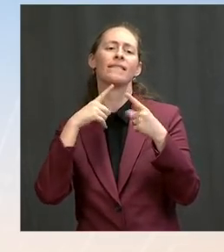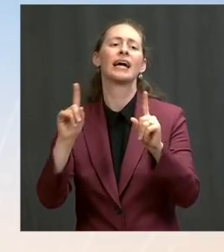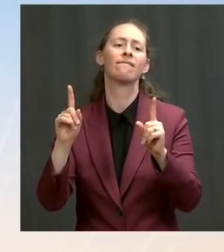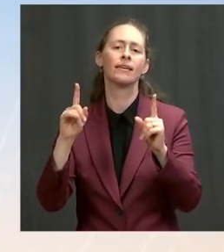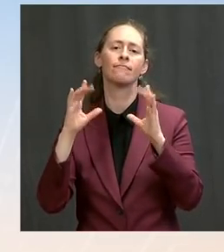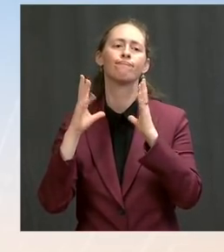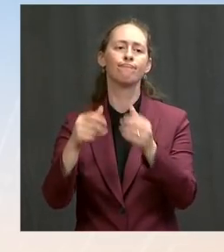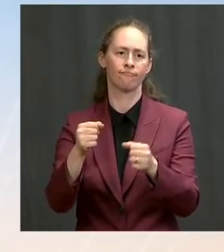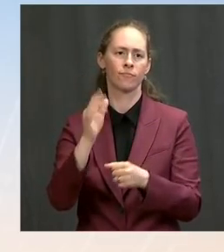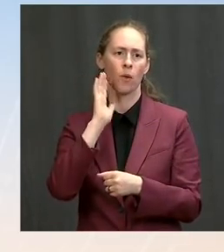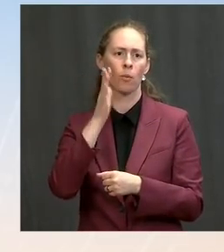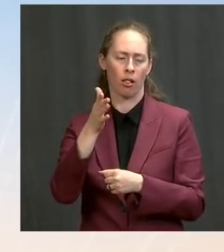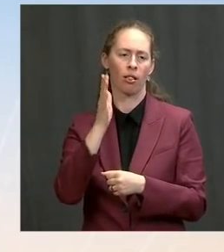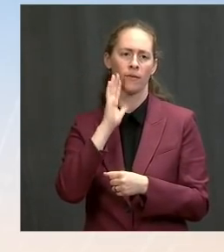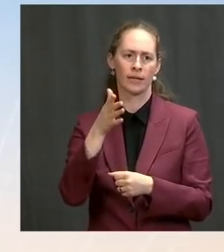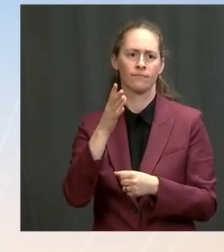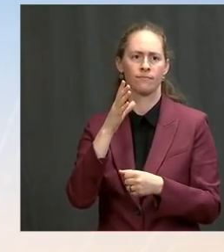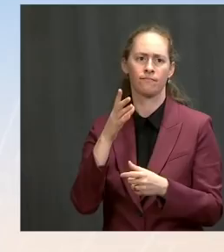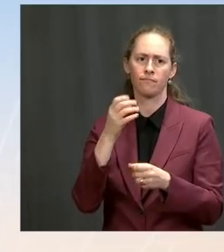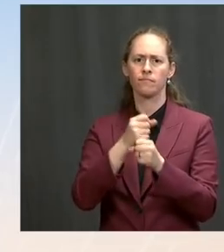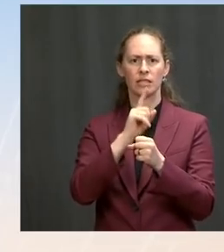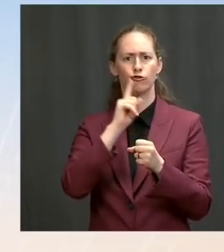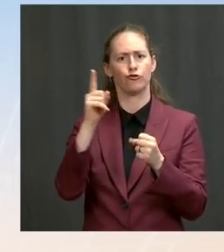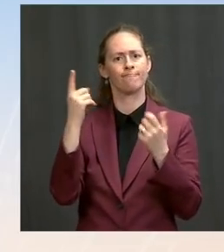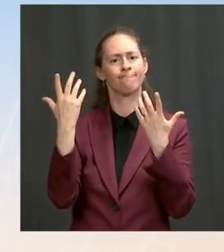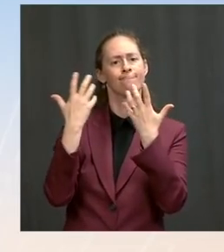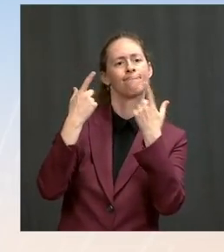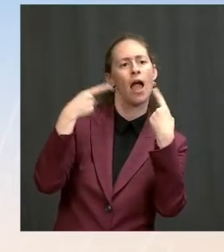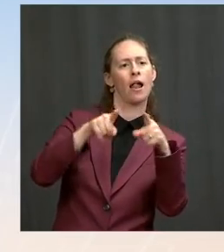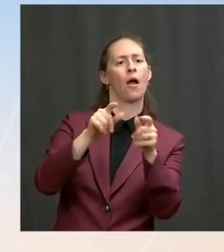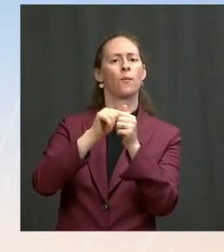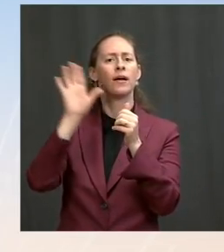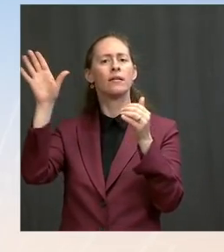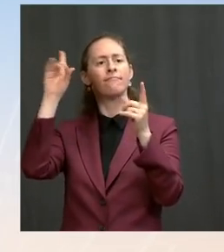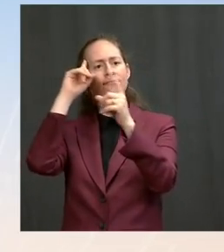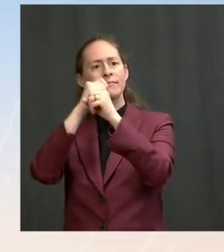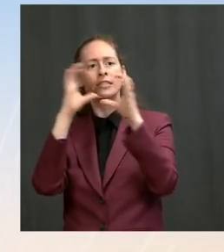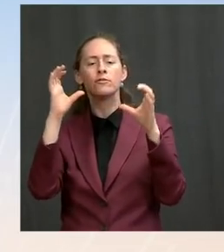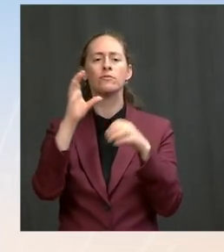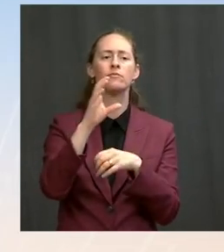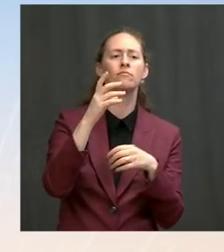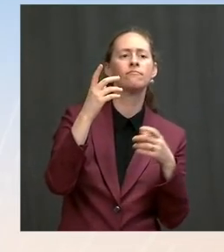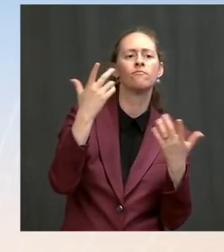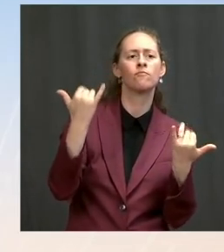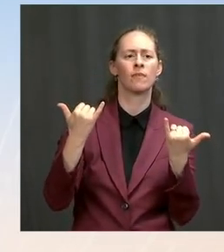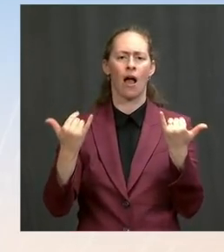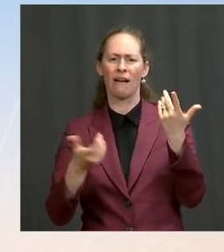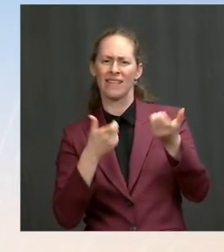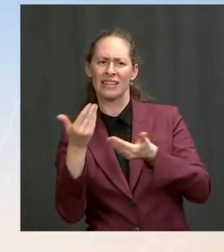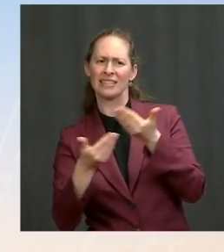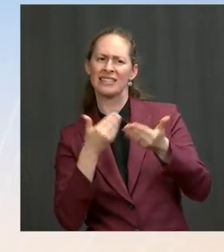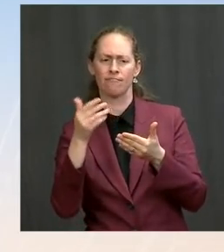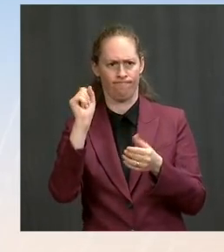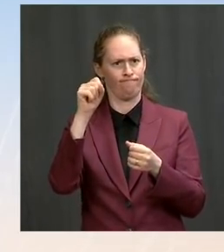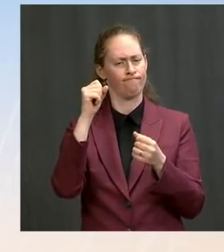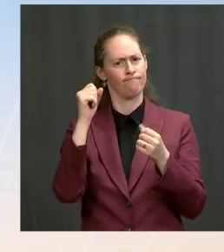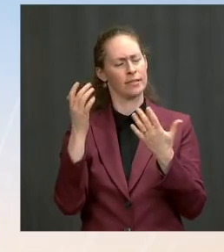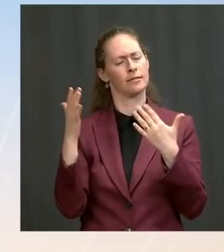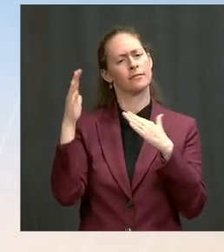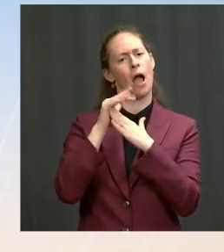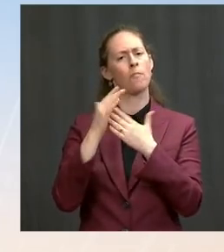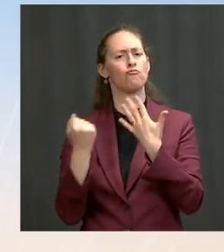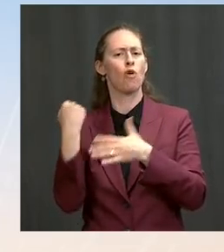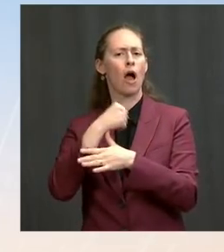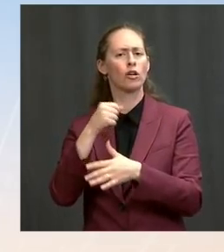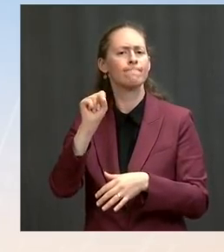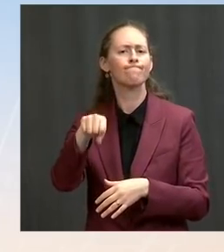the president's very ambitious agenda on climate, on water quality, environmental justice, and the like. So this is a top priority for us. Great. Last